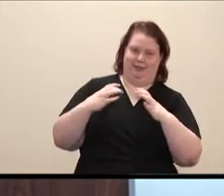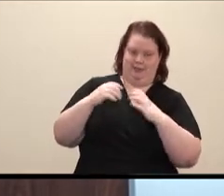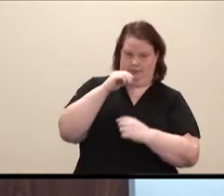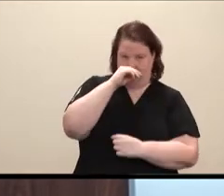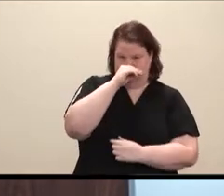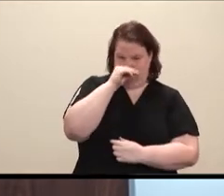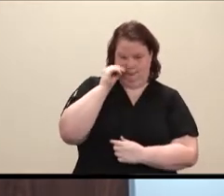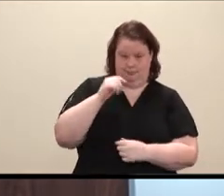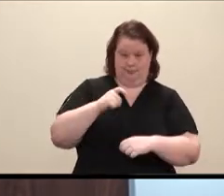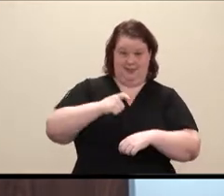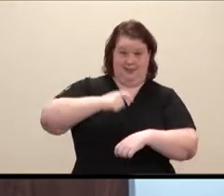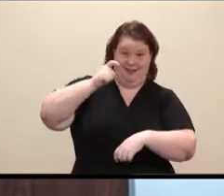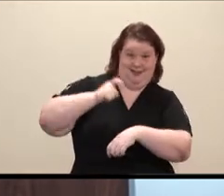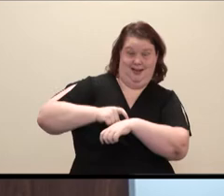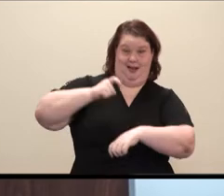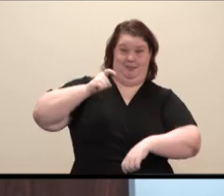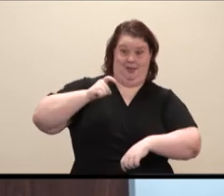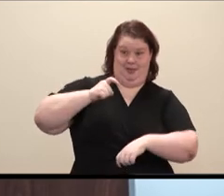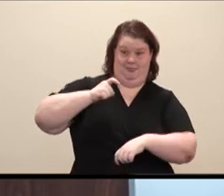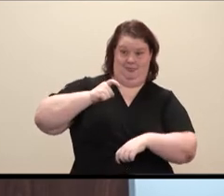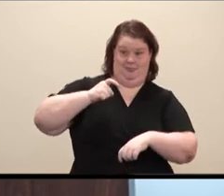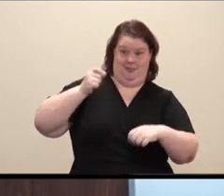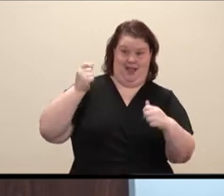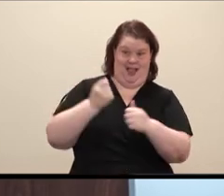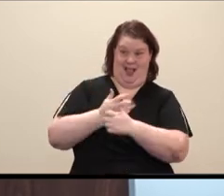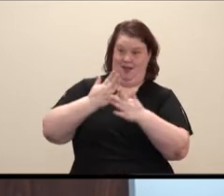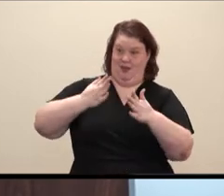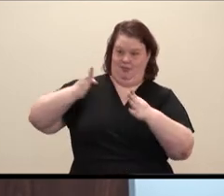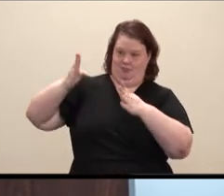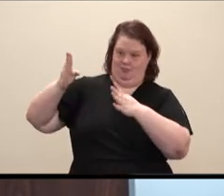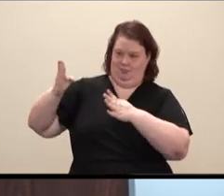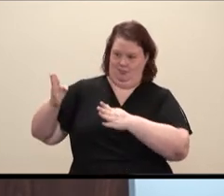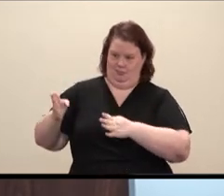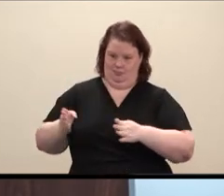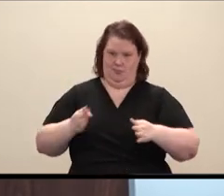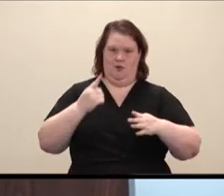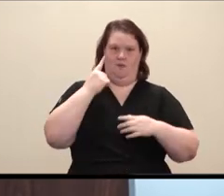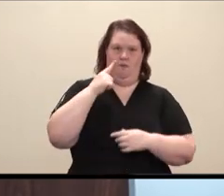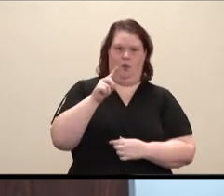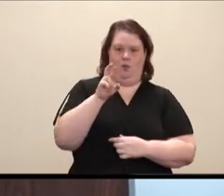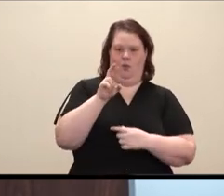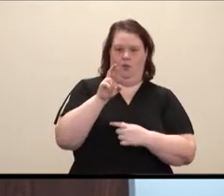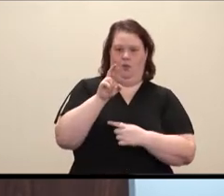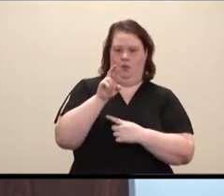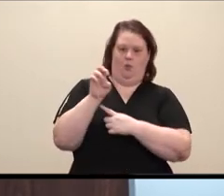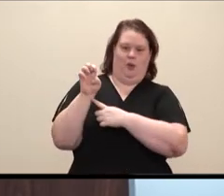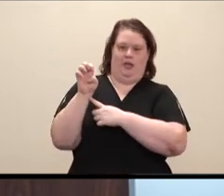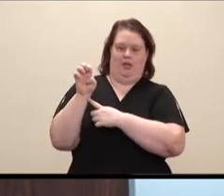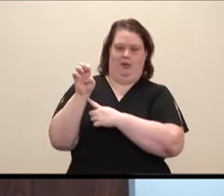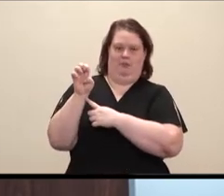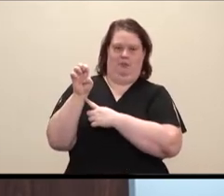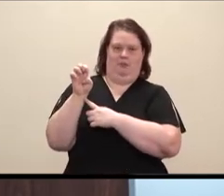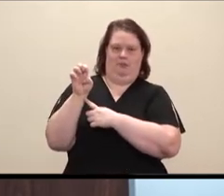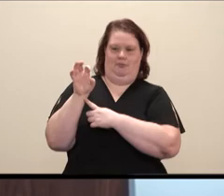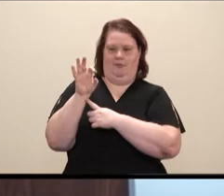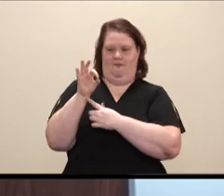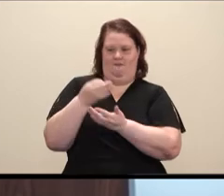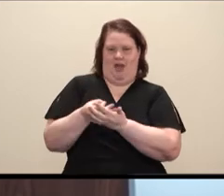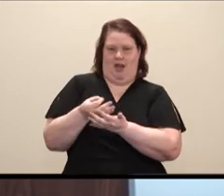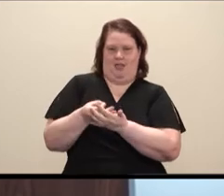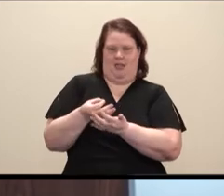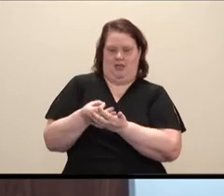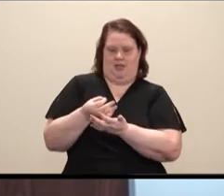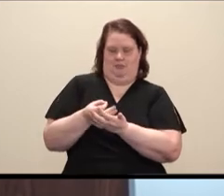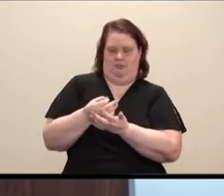timing that you all had and getting everything ready to do the refinancing, I'm delighted that we did it when we did it, as opposed,